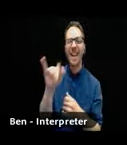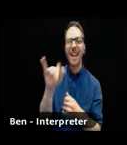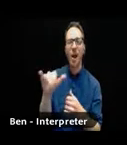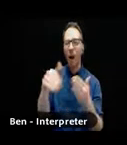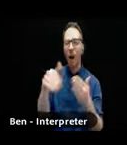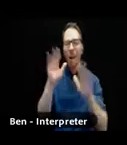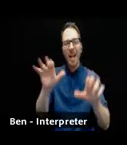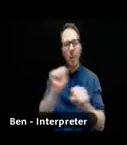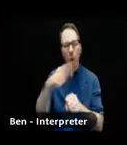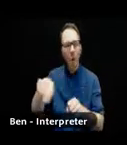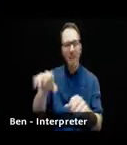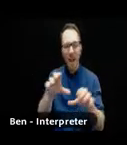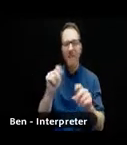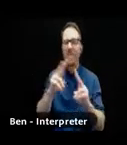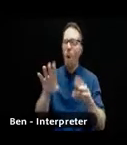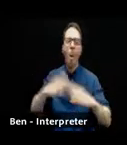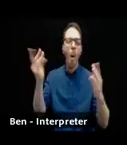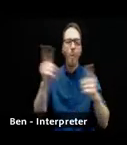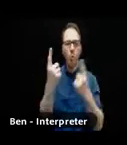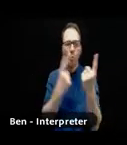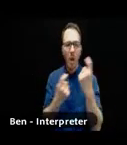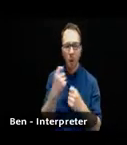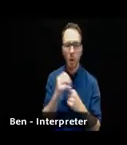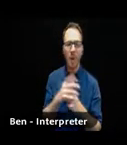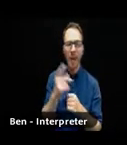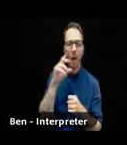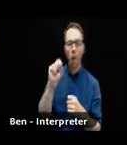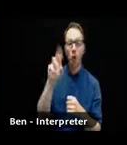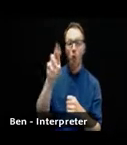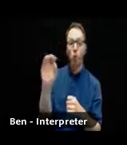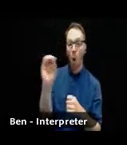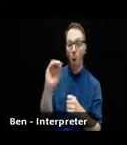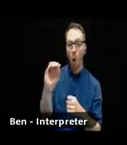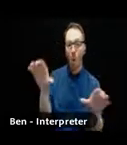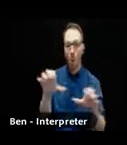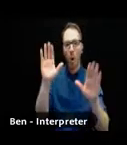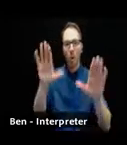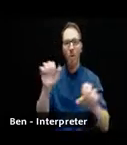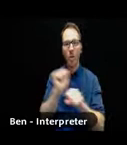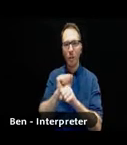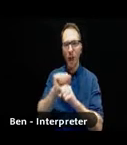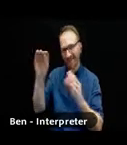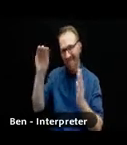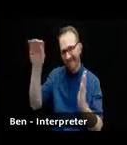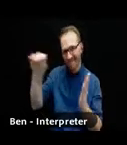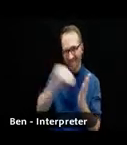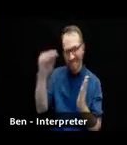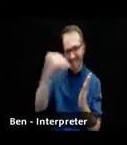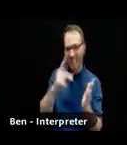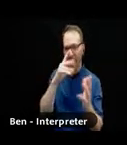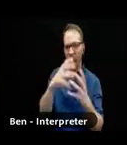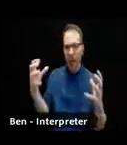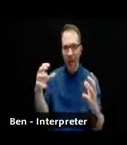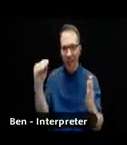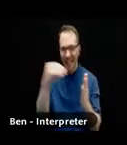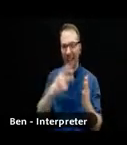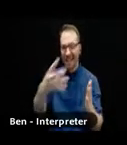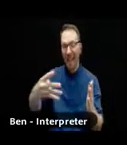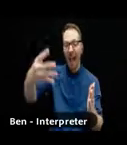and very open to questions. I know that Suo has probably been doing it. Quite a job of, I see a lot of movement. I've been trying to not